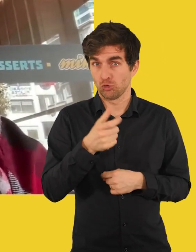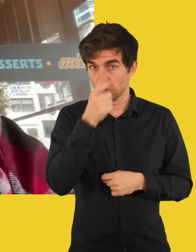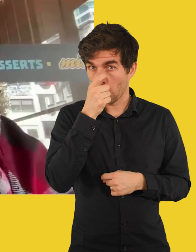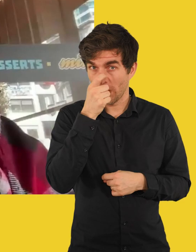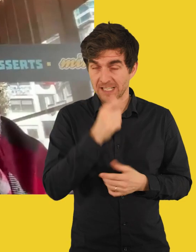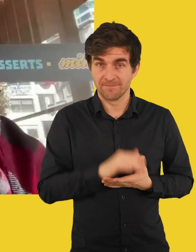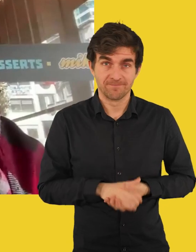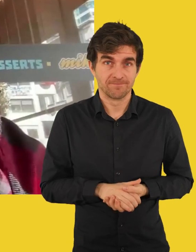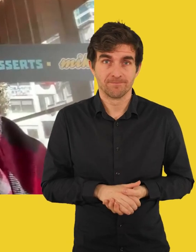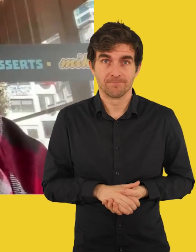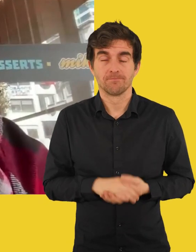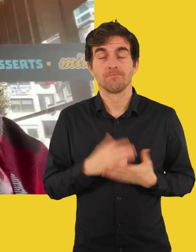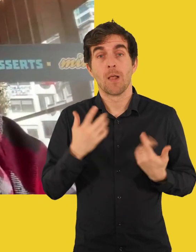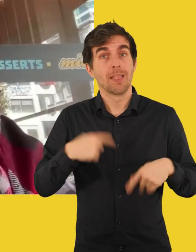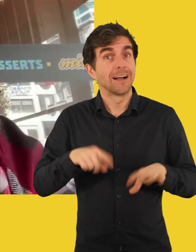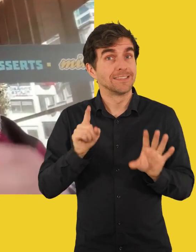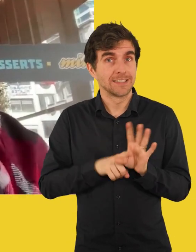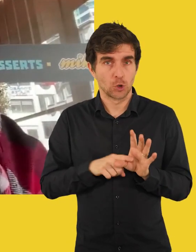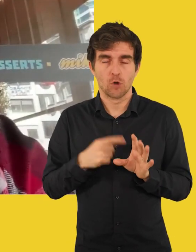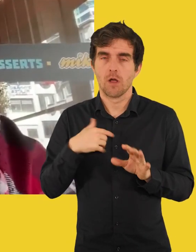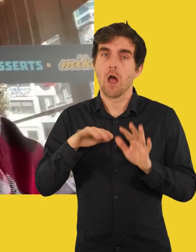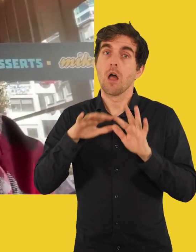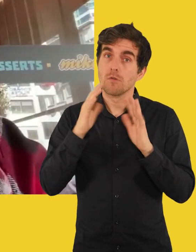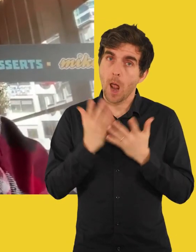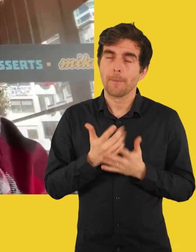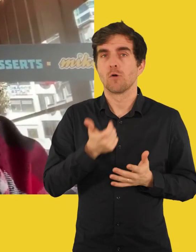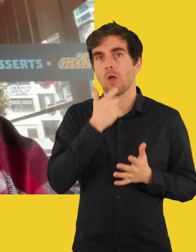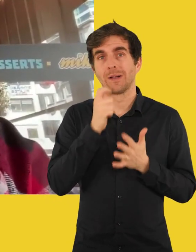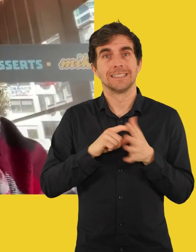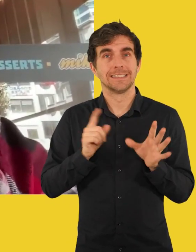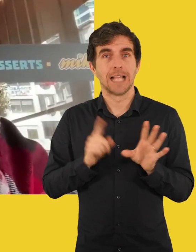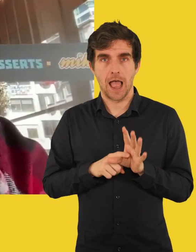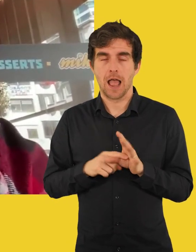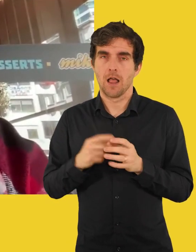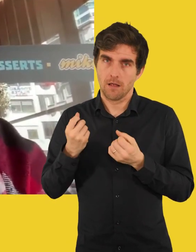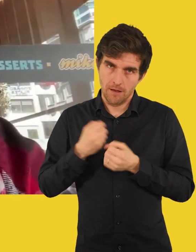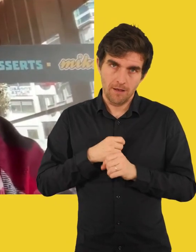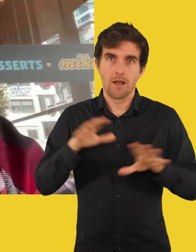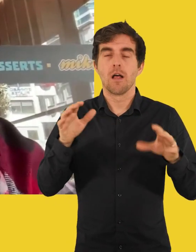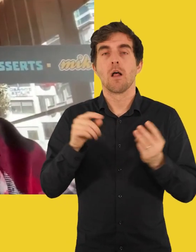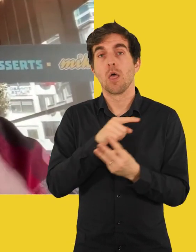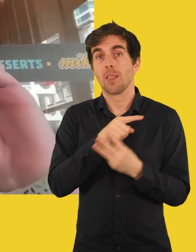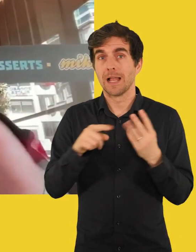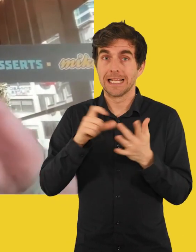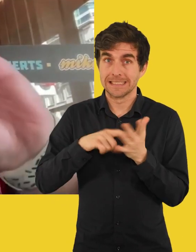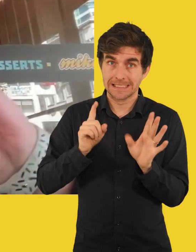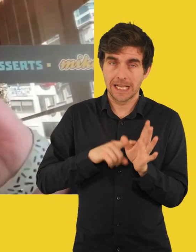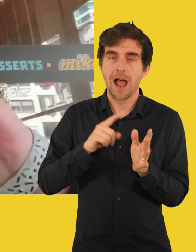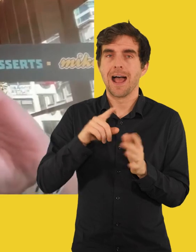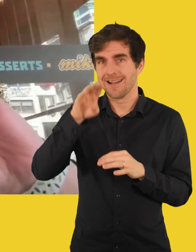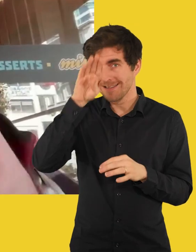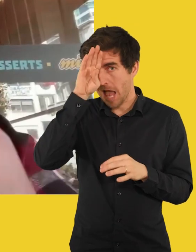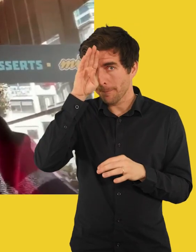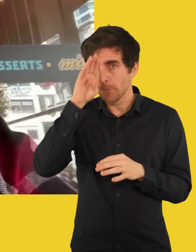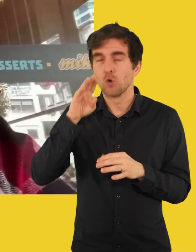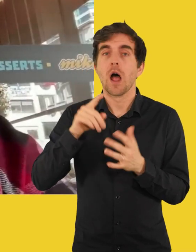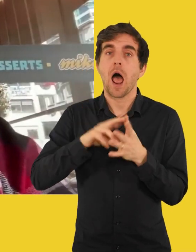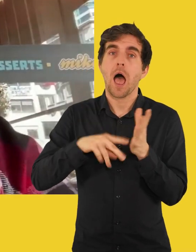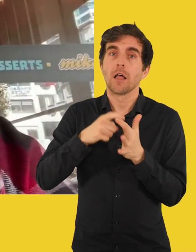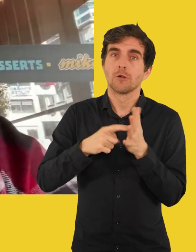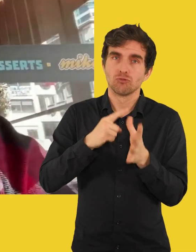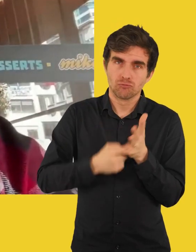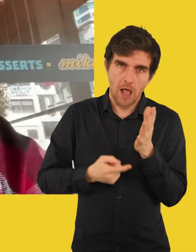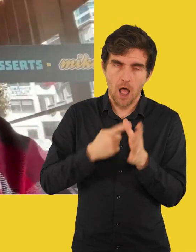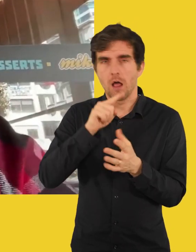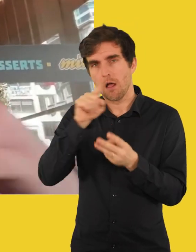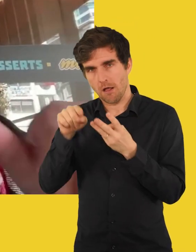really important for Turkey. This year, we're bringing Global Doughnut Days to life in 3 big cities, Istanbul,